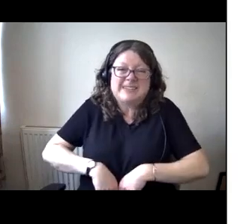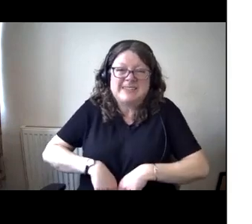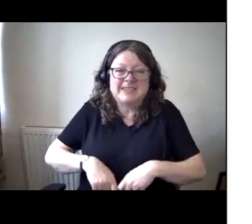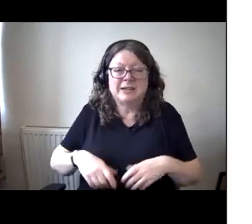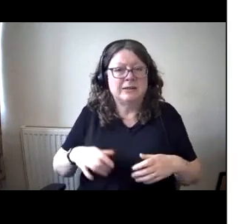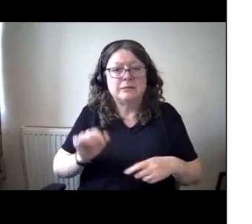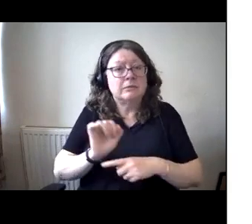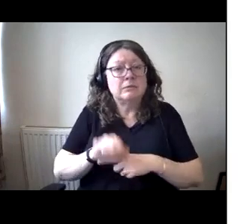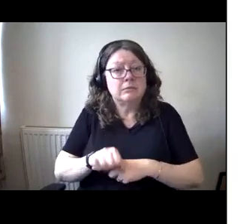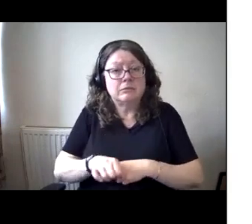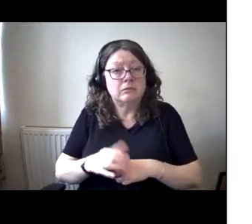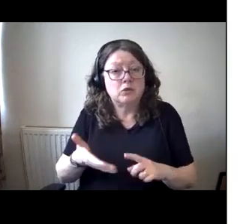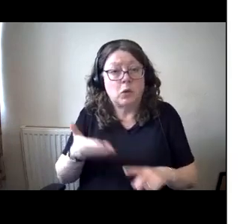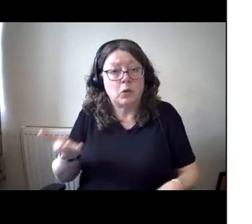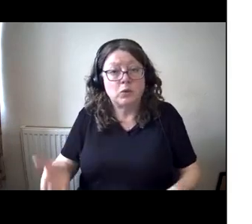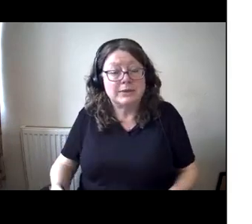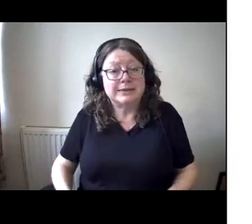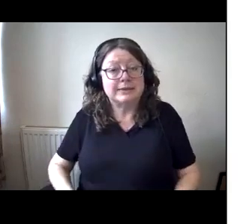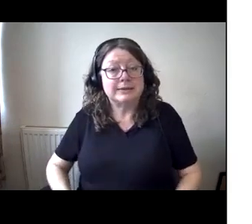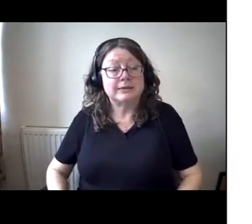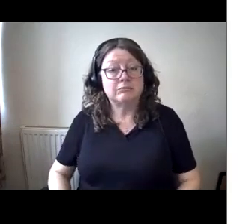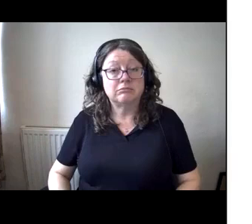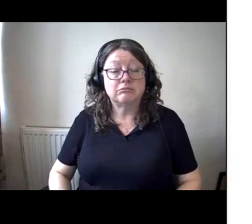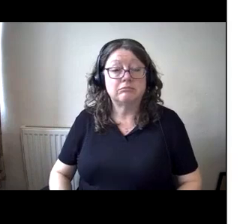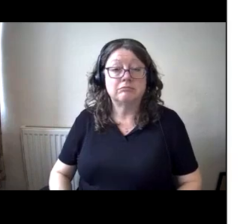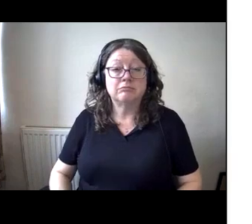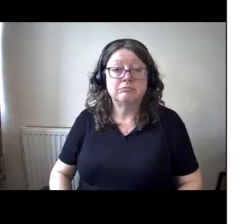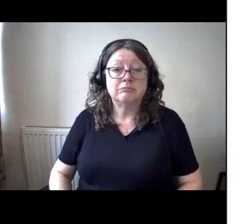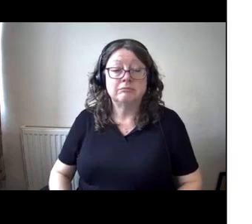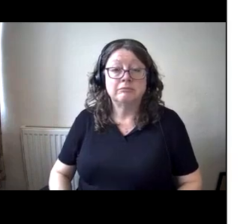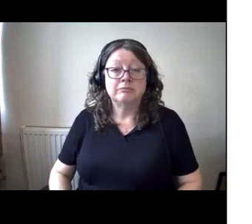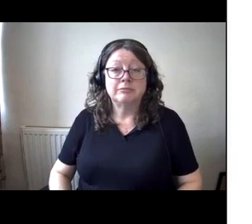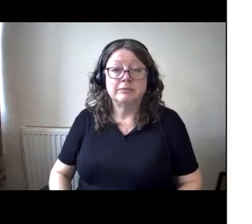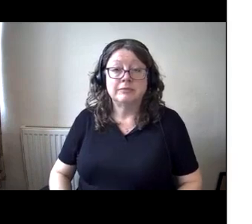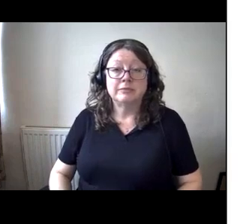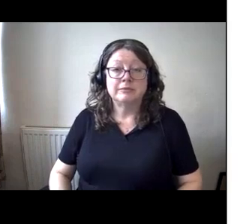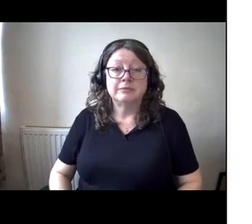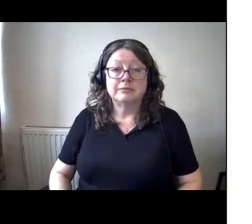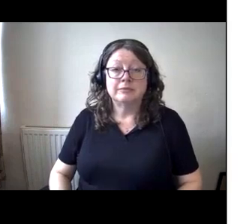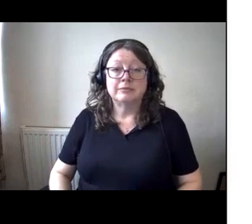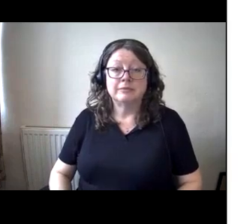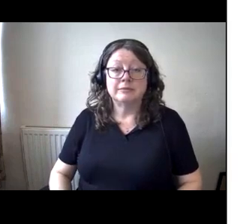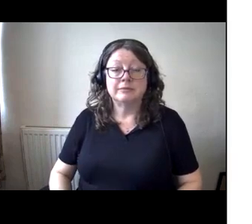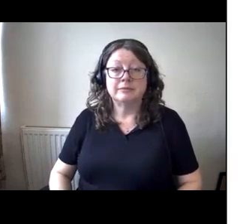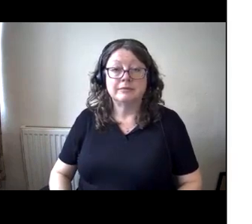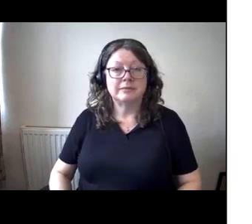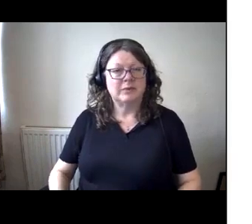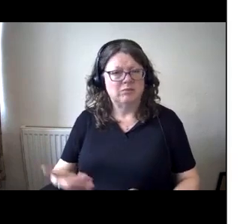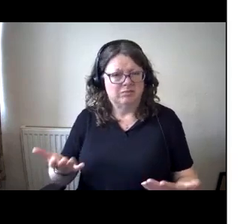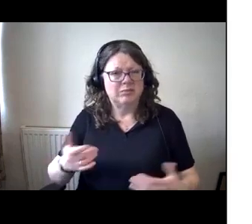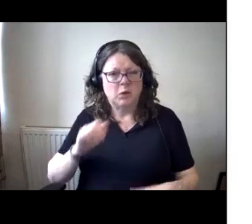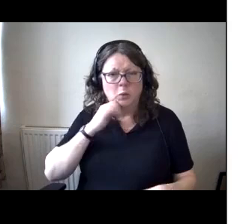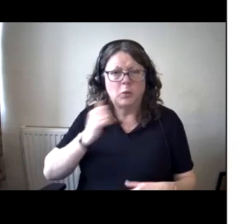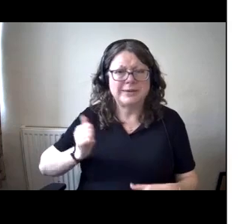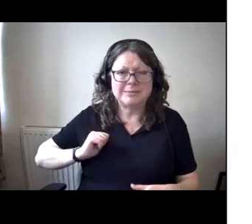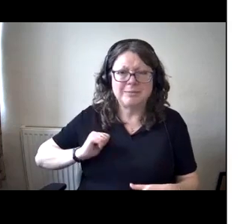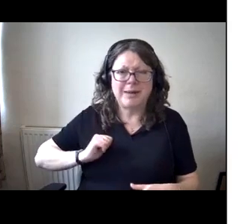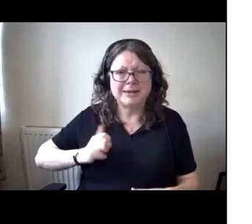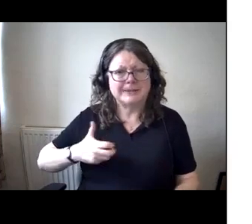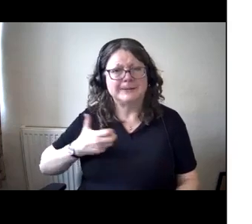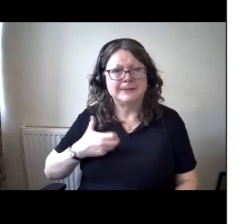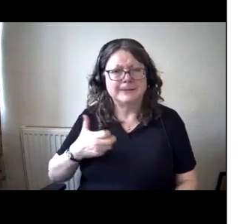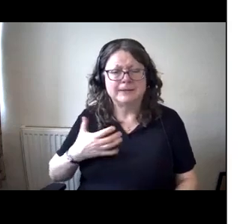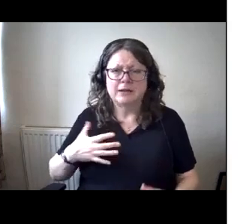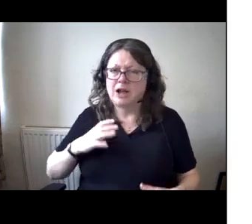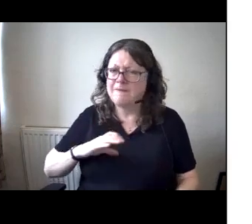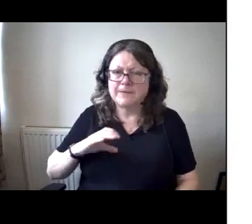Cowell type trousers. So they might not notice when they're clothes, where ordinarily we would expect them to feel uncomfortable because of the way the clothes are. They